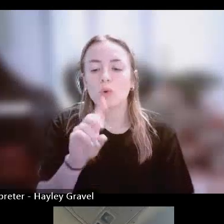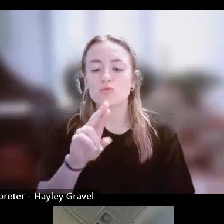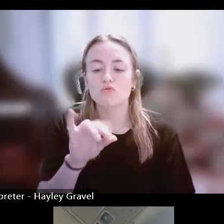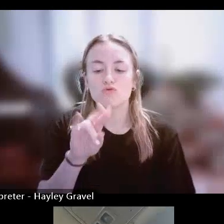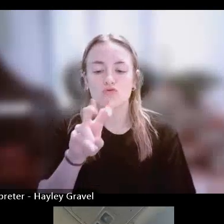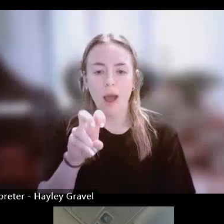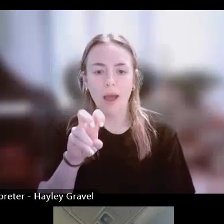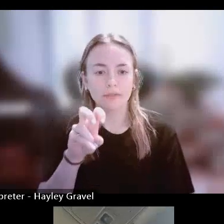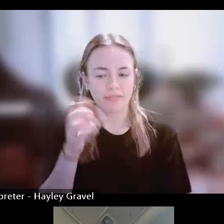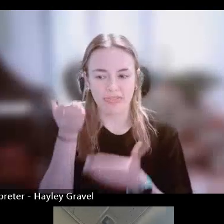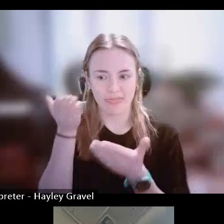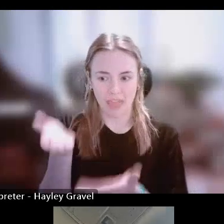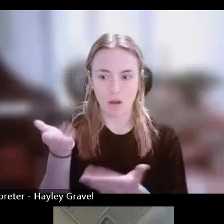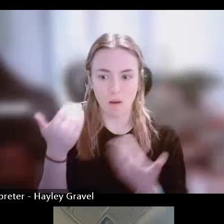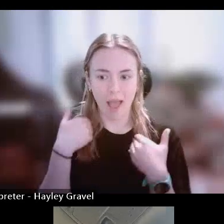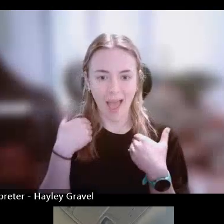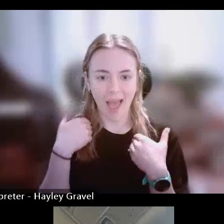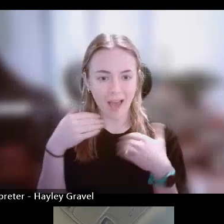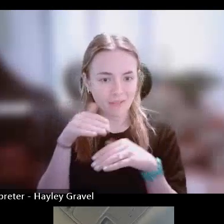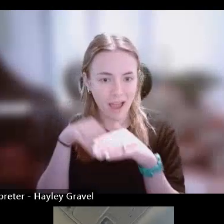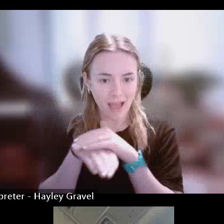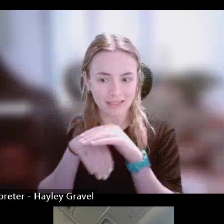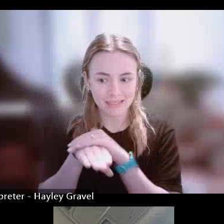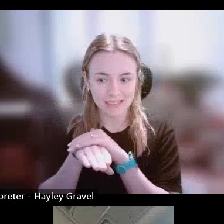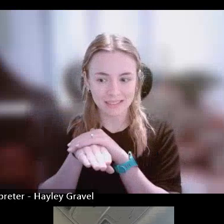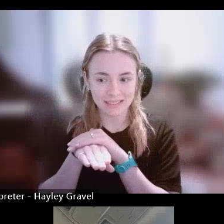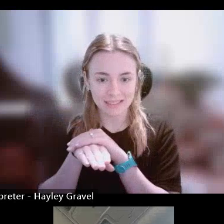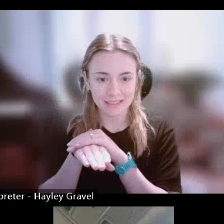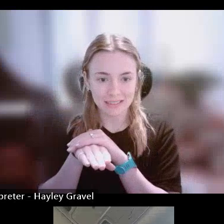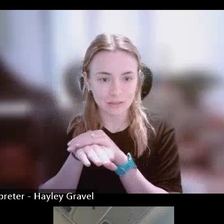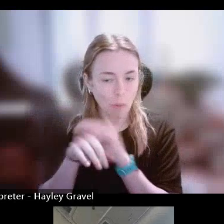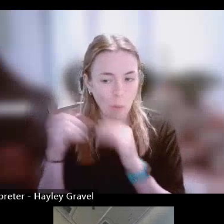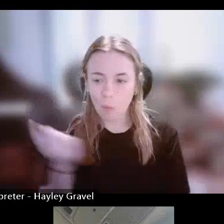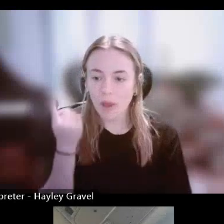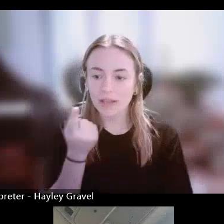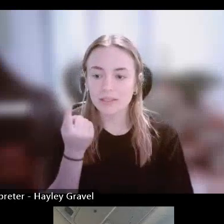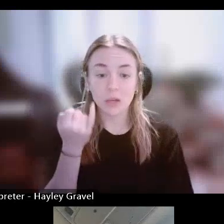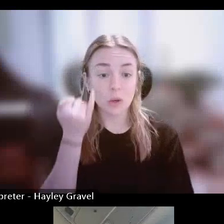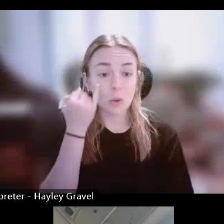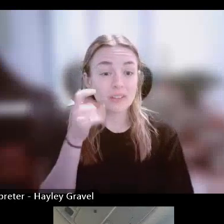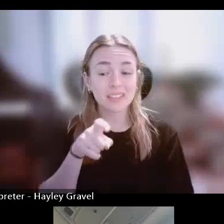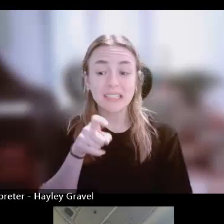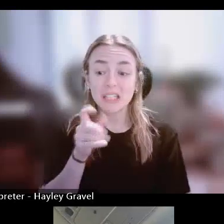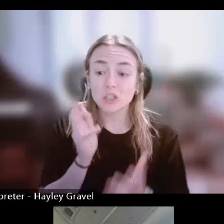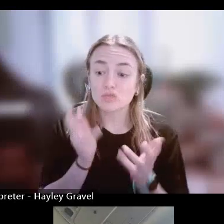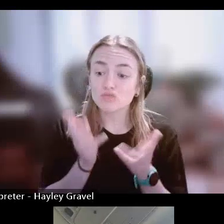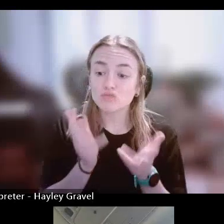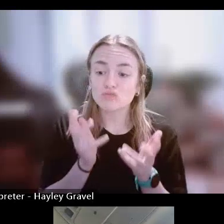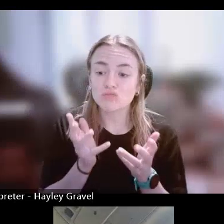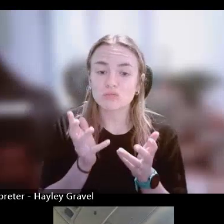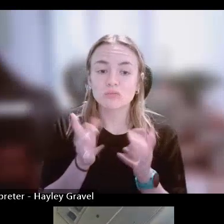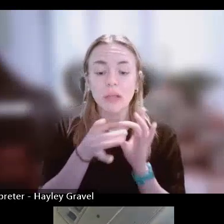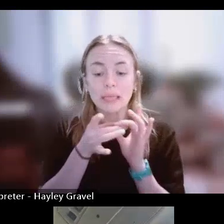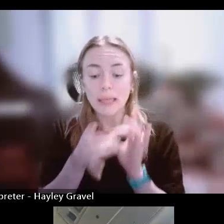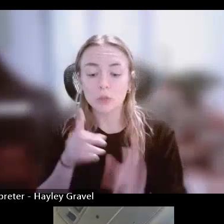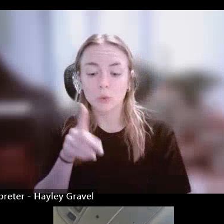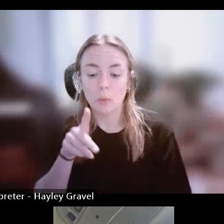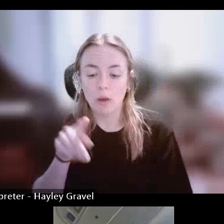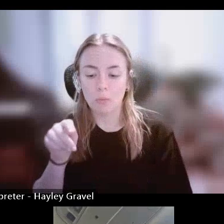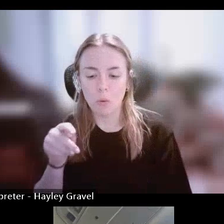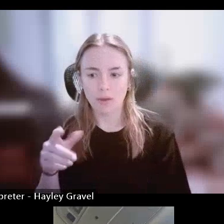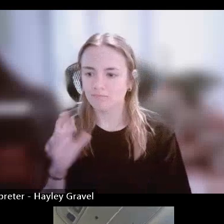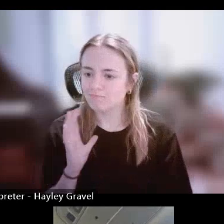back and get it. If we have to have a conversation about X, Y, or Z with the PowerPoint, happy to do